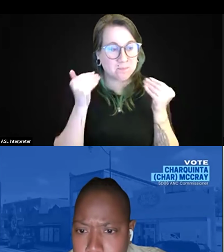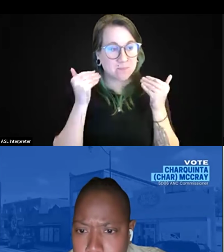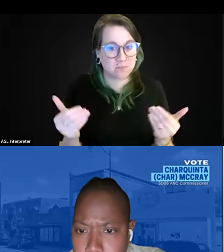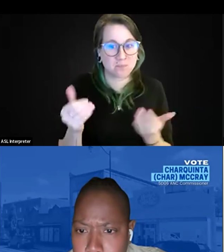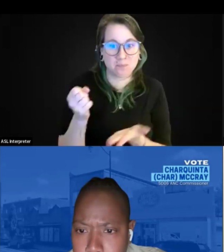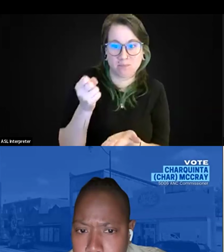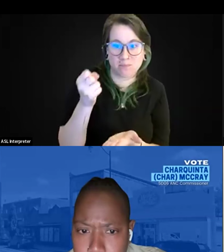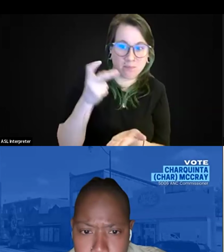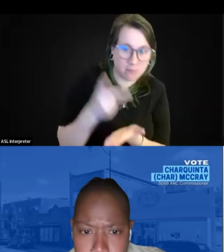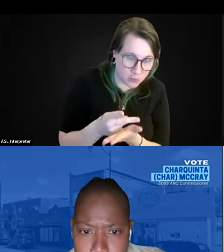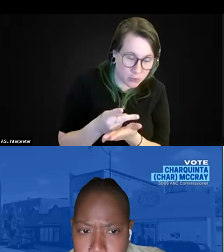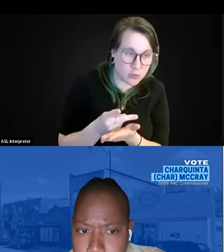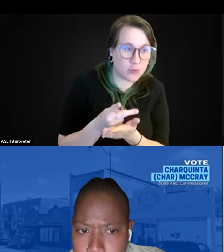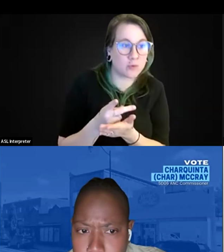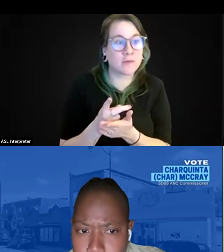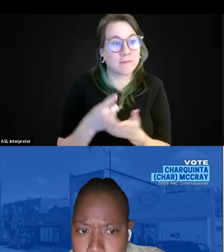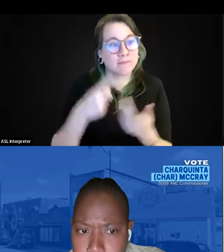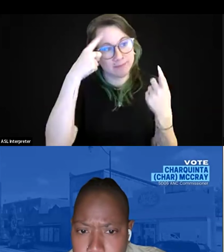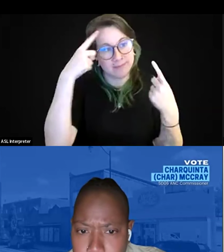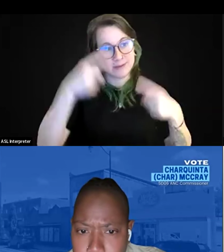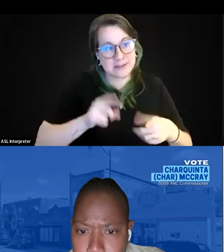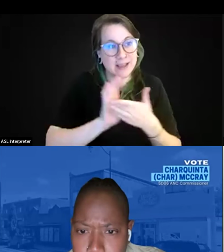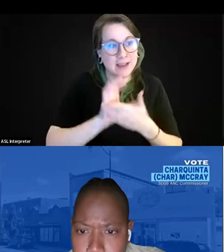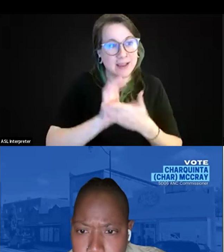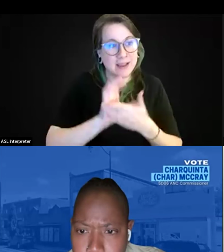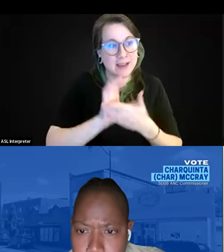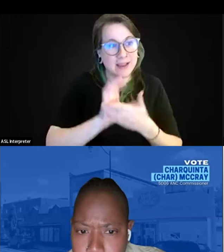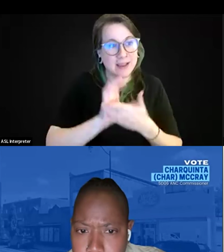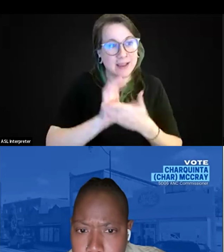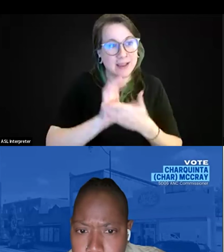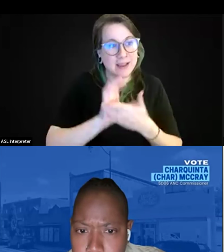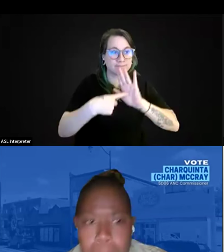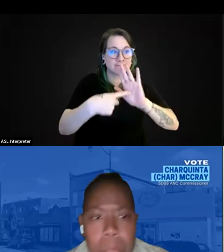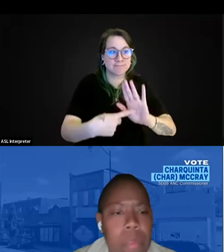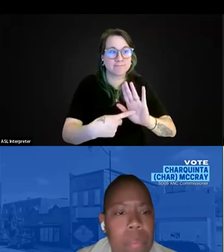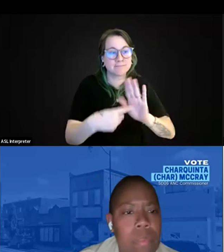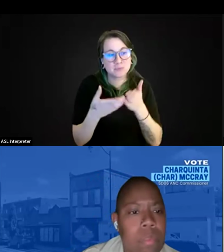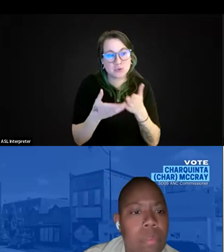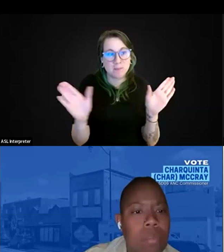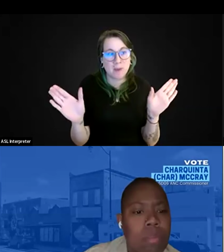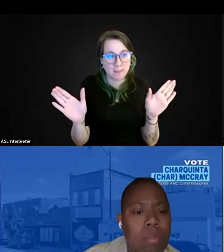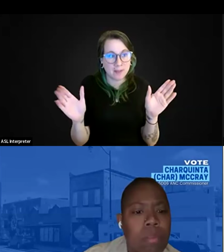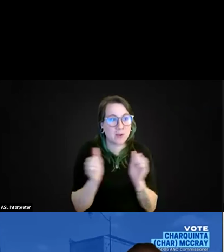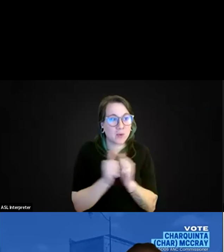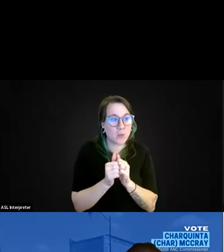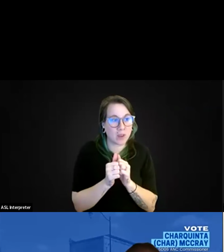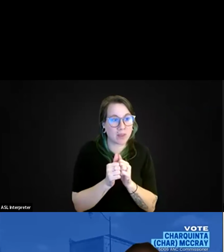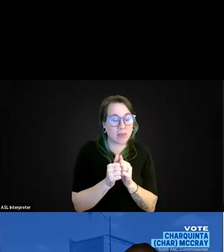tonight's consent calendar items as presented to the public with tonight's amendment. Can I get a second?